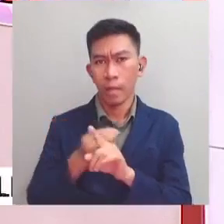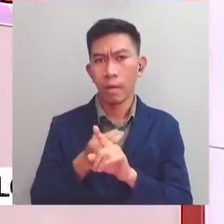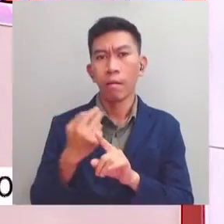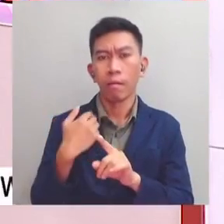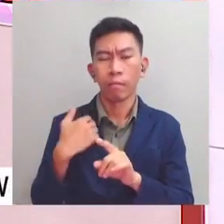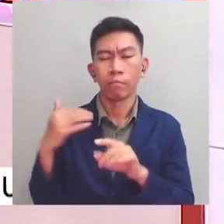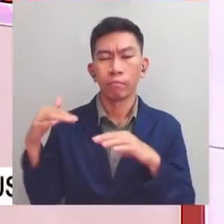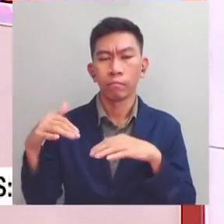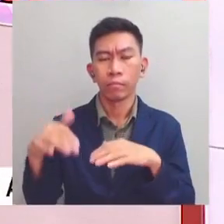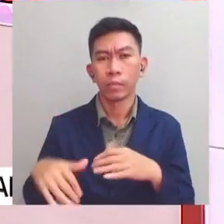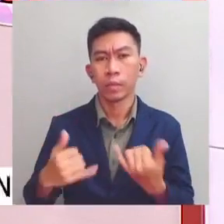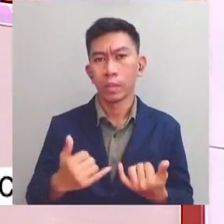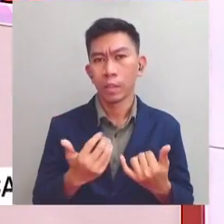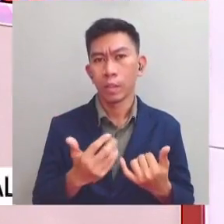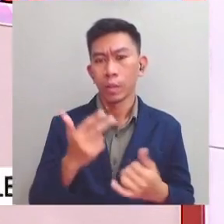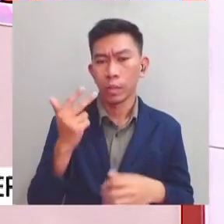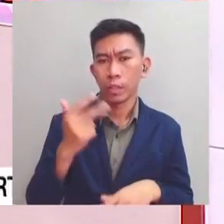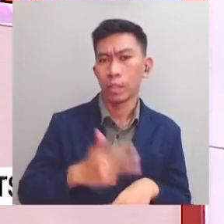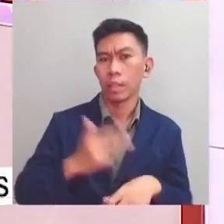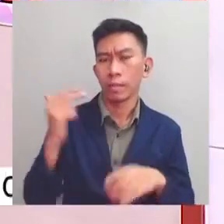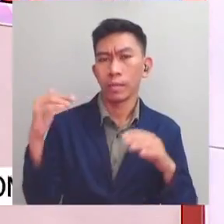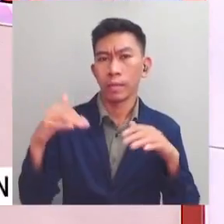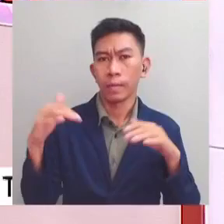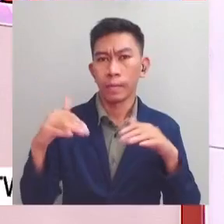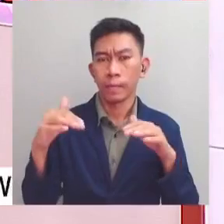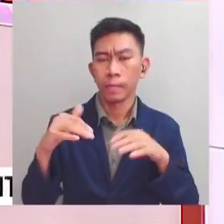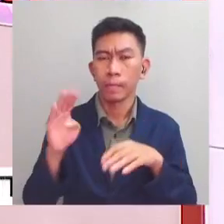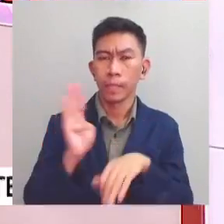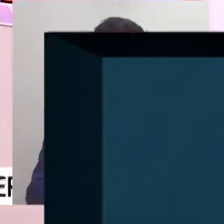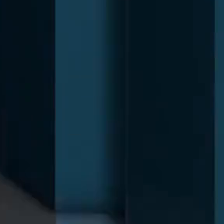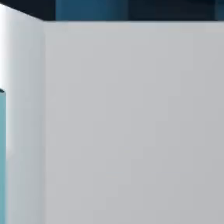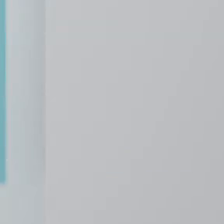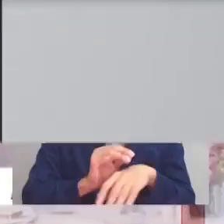third leg of this year's APEC Business Advisory Council meeting.